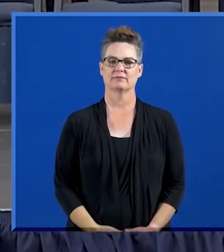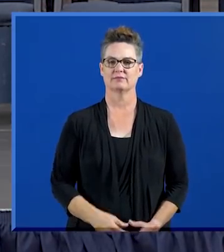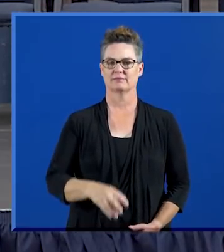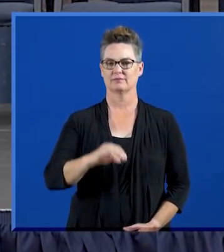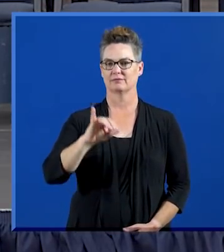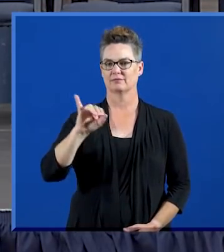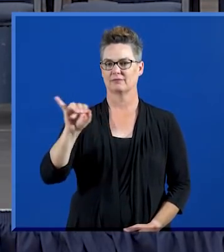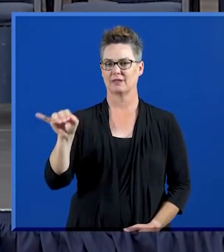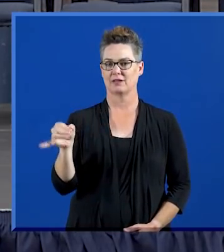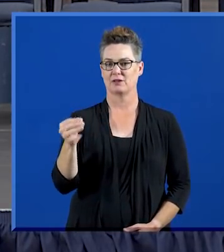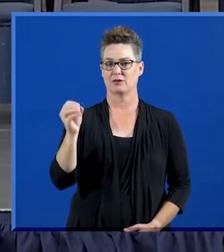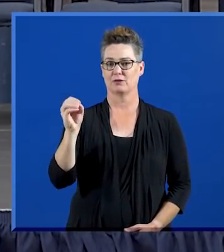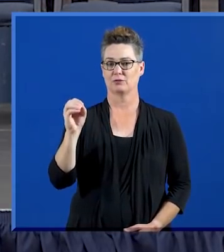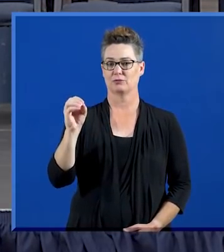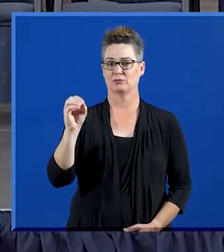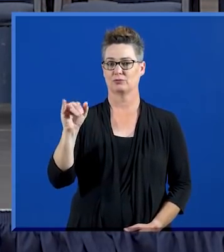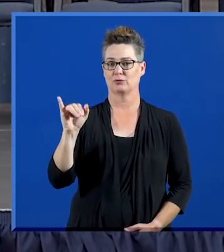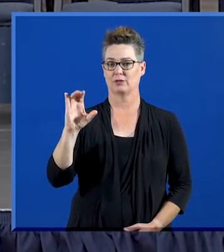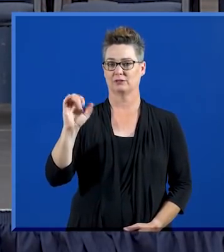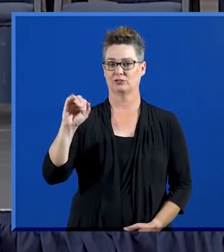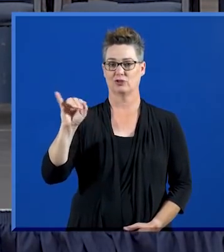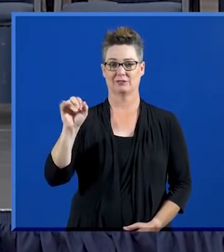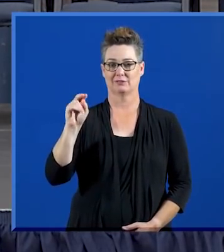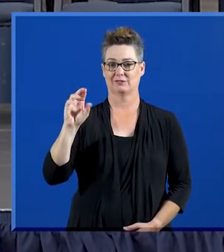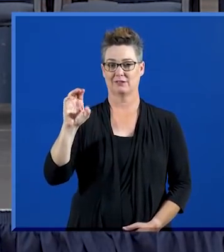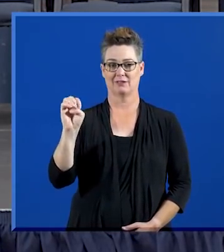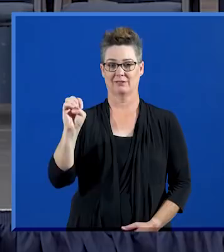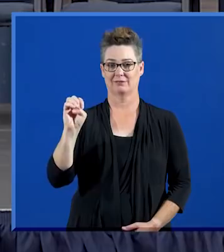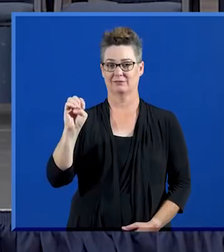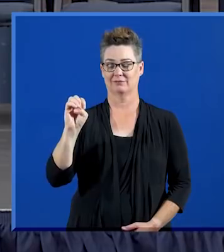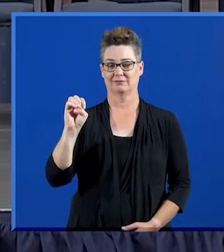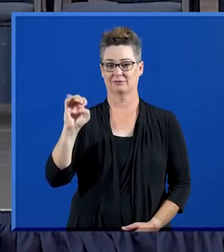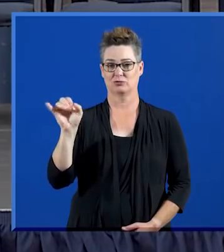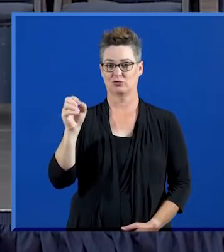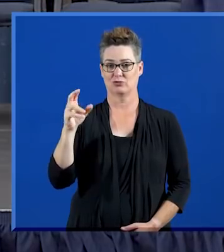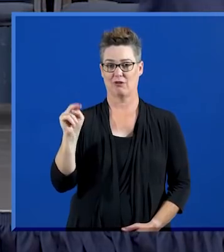Choi Jumps John Gerbazar.